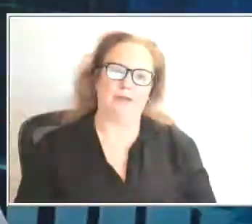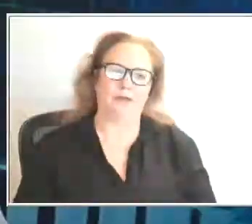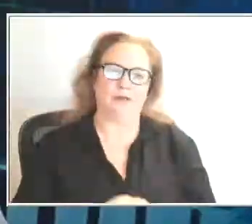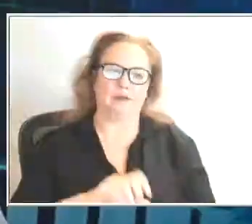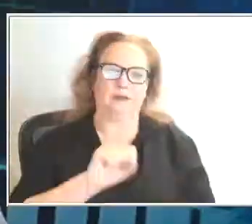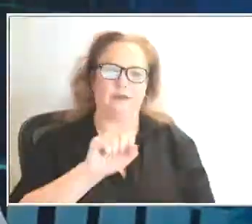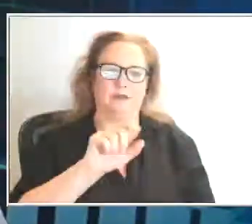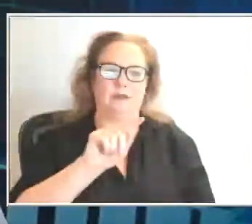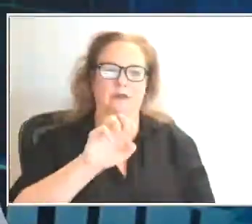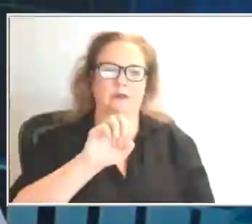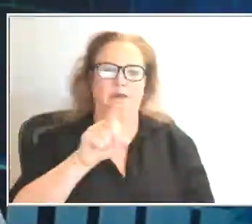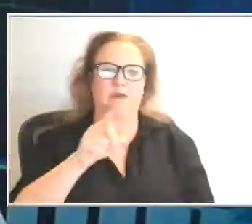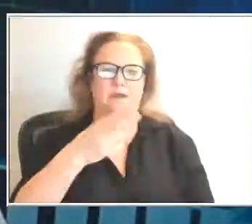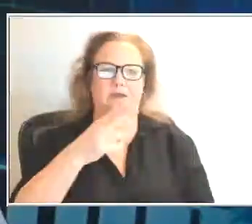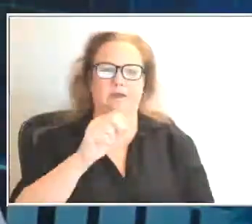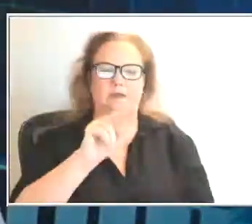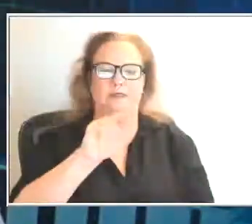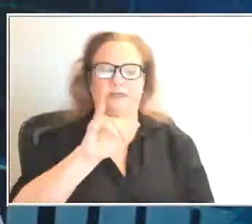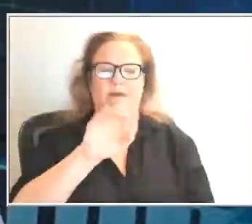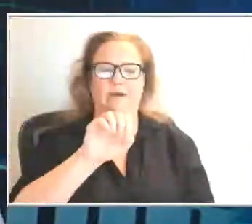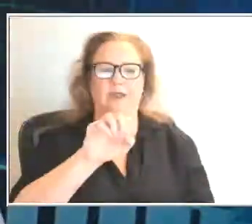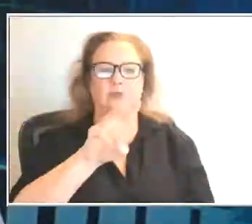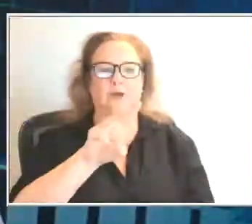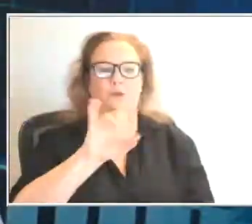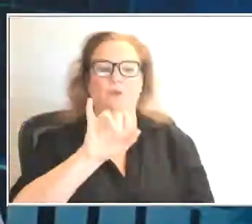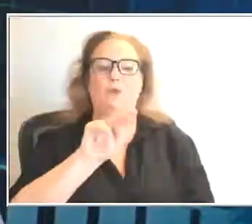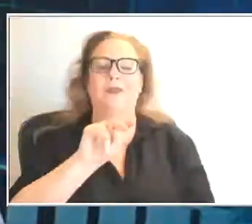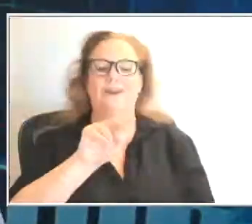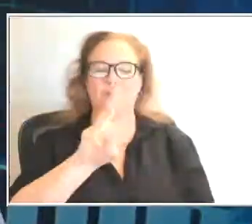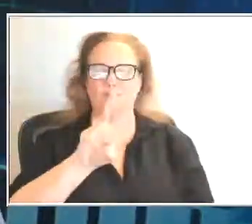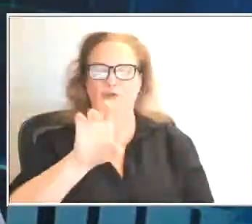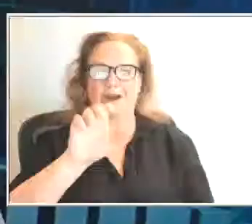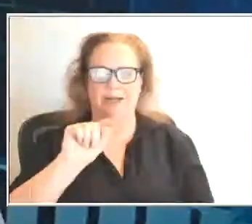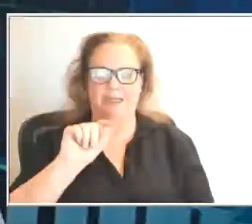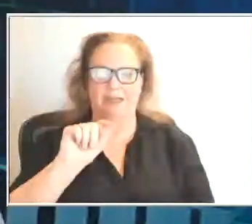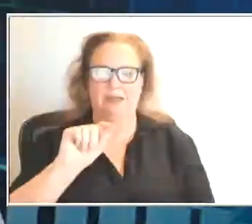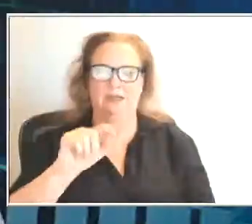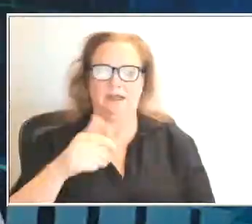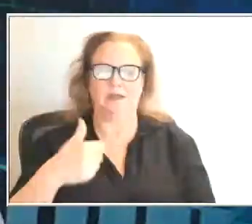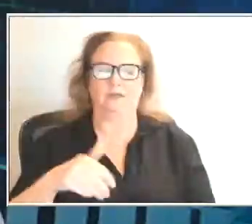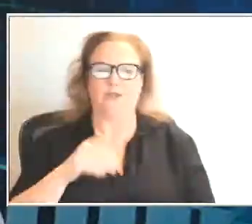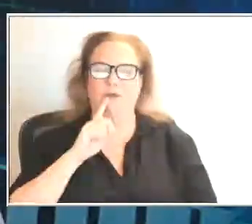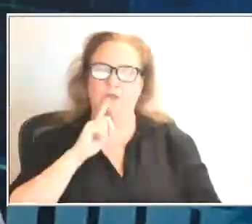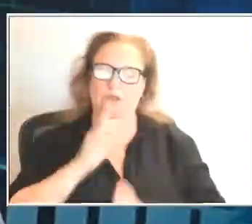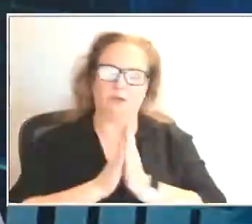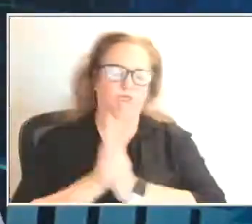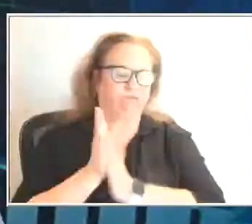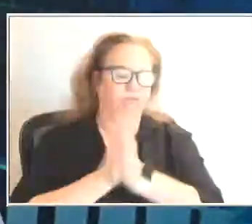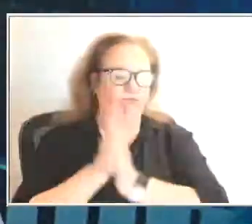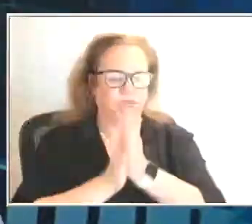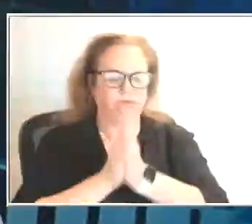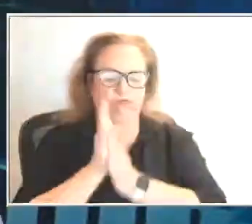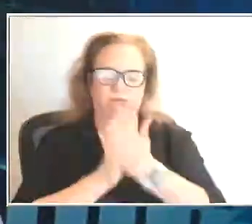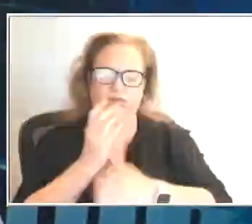Stephanie Winwright, and she was so diligent in